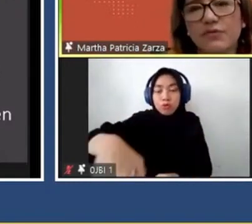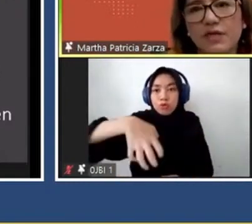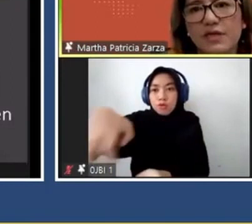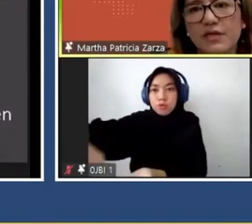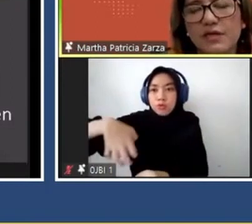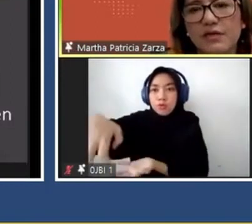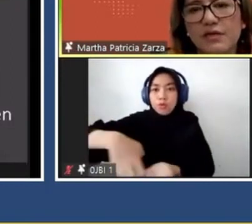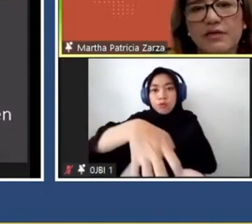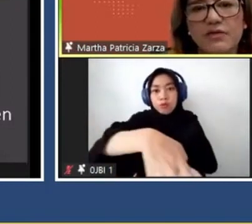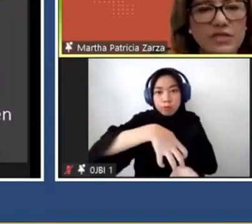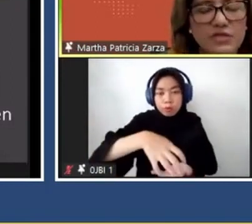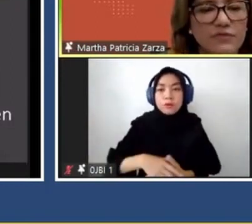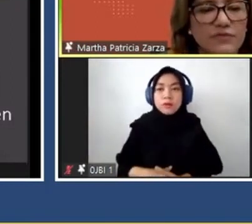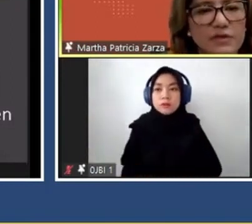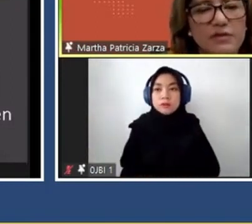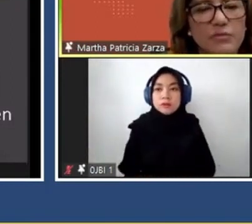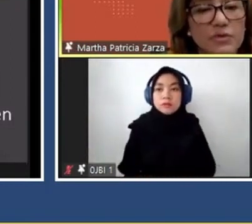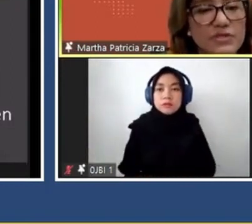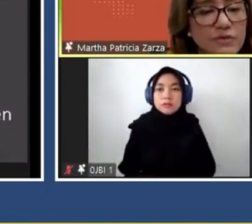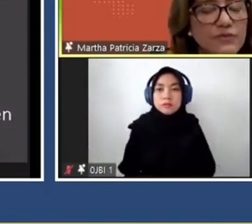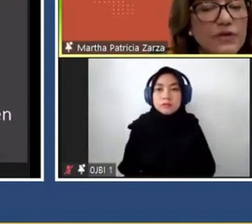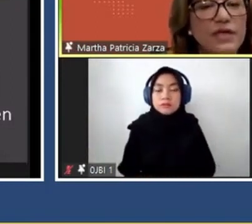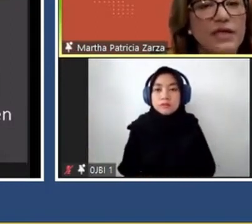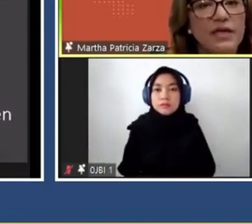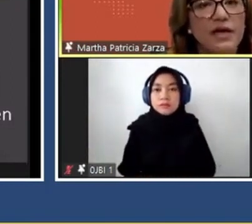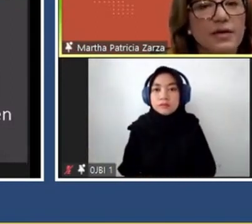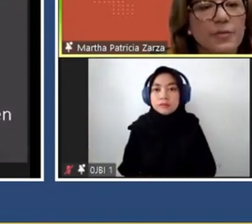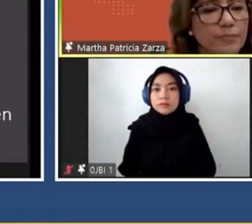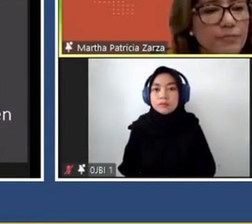aspects of the usage of the wood stove.